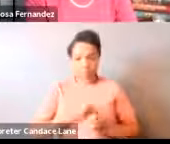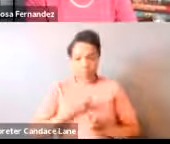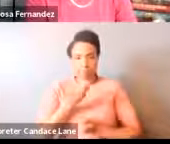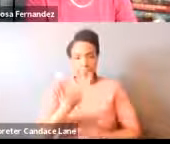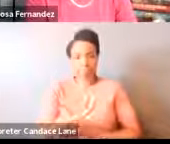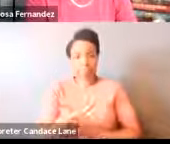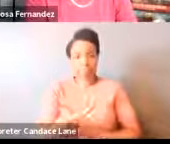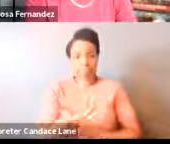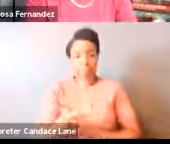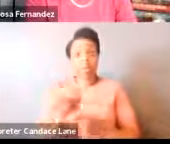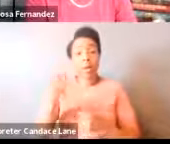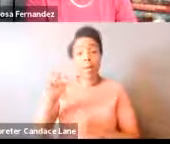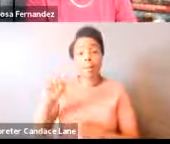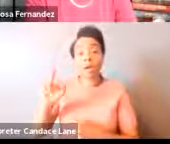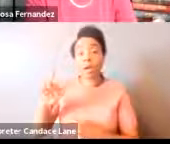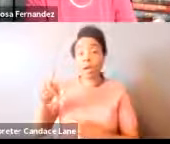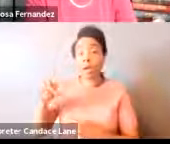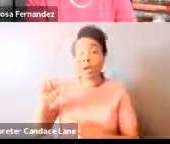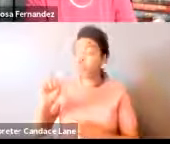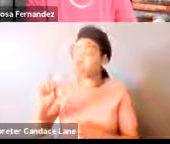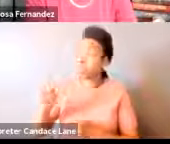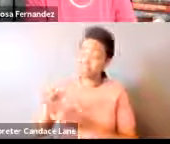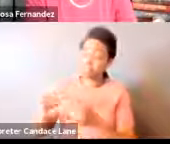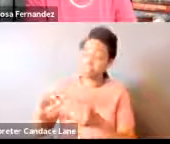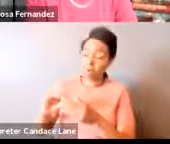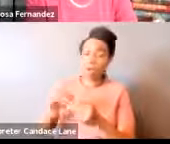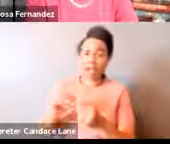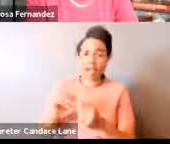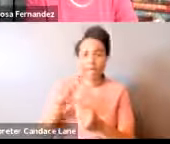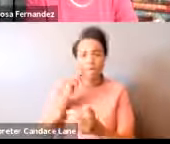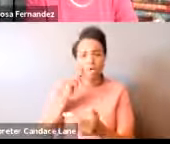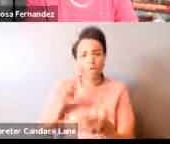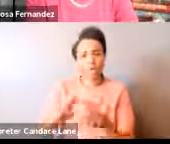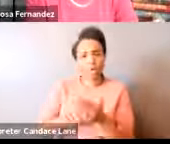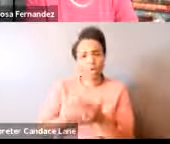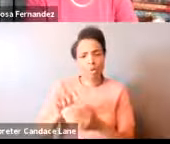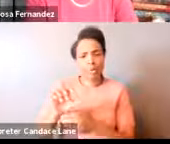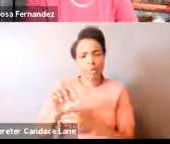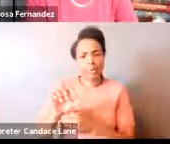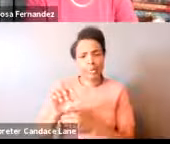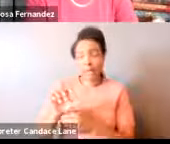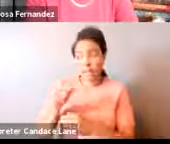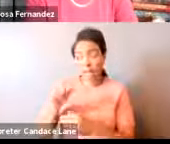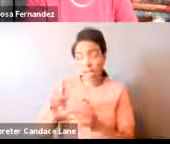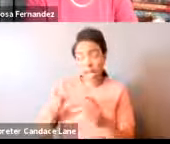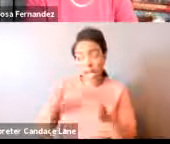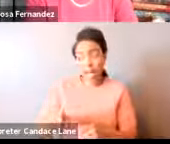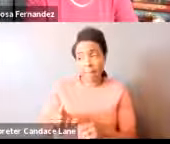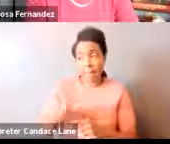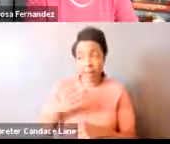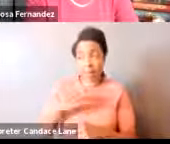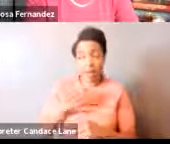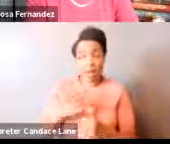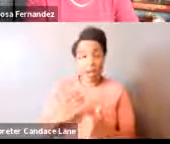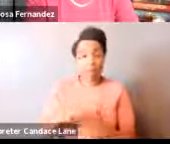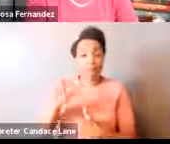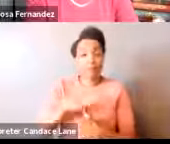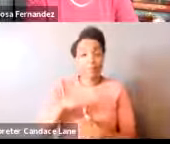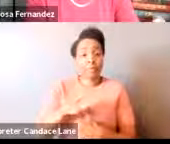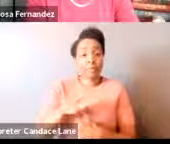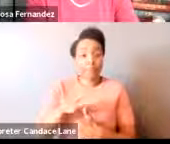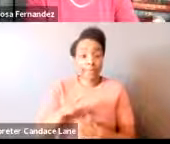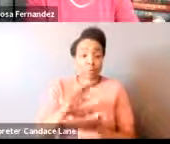of college, and I see in the chat that Abby London is here, and she's mentioning her husband,